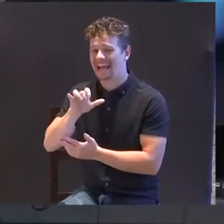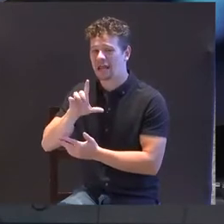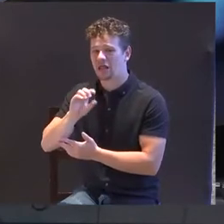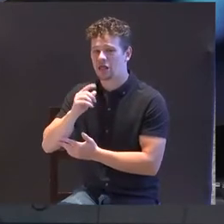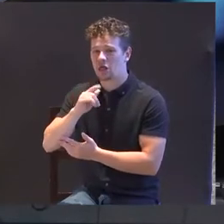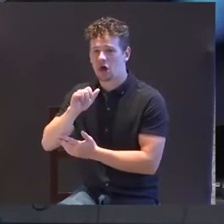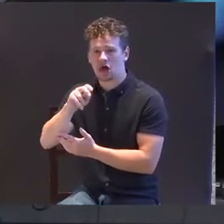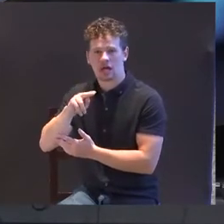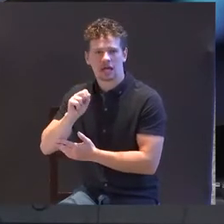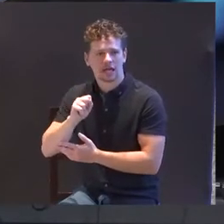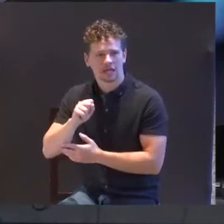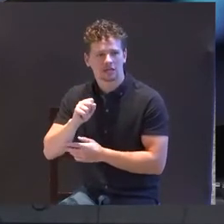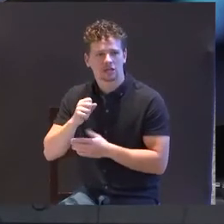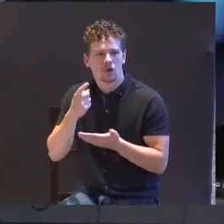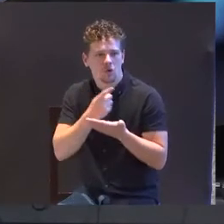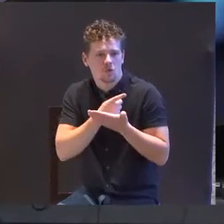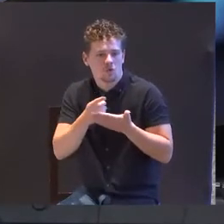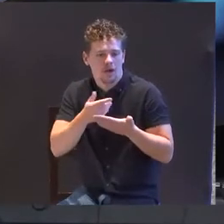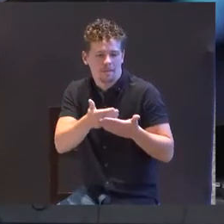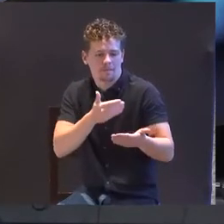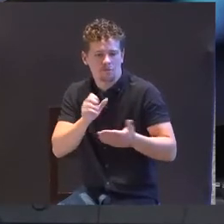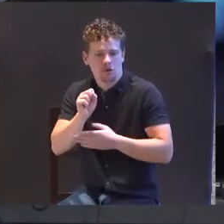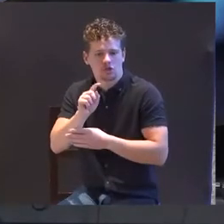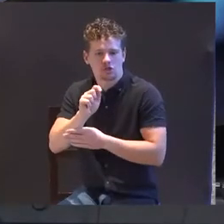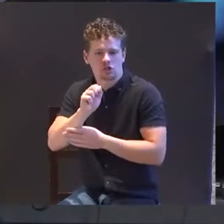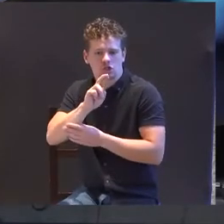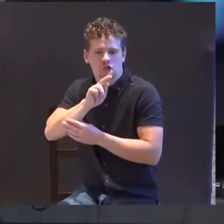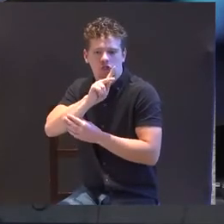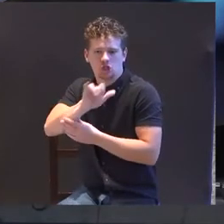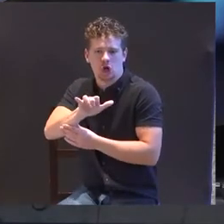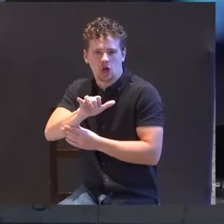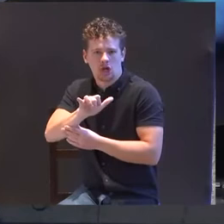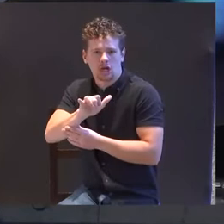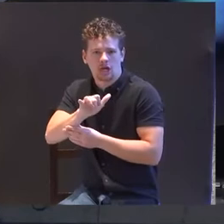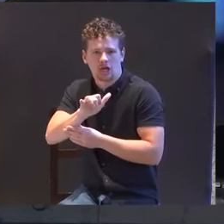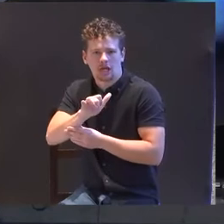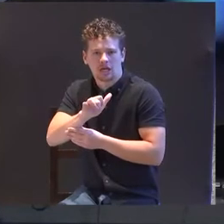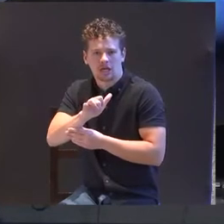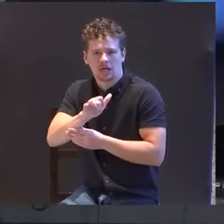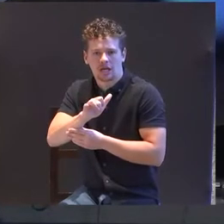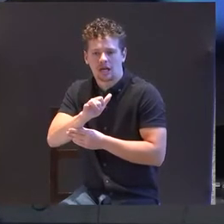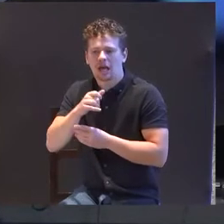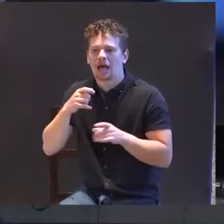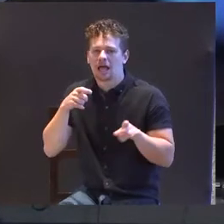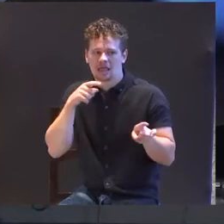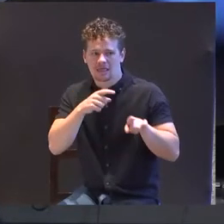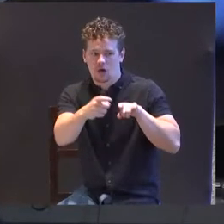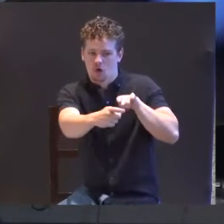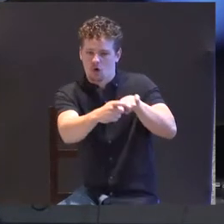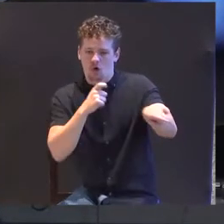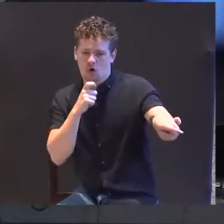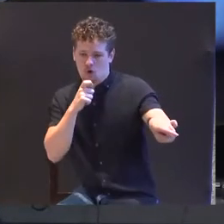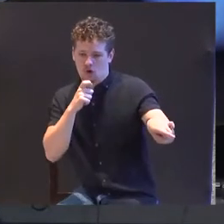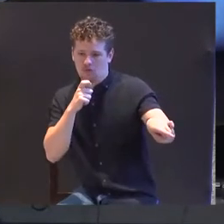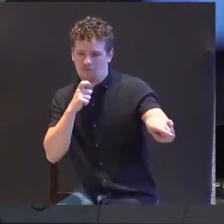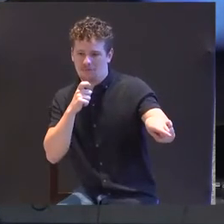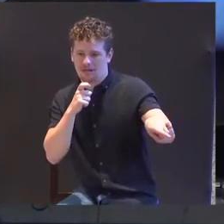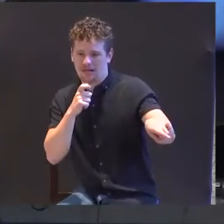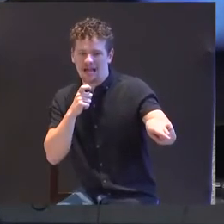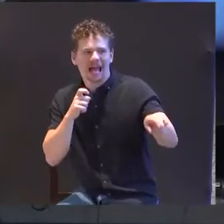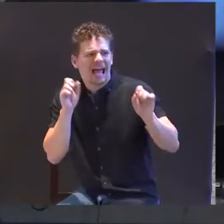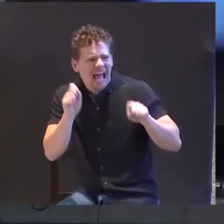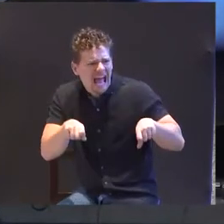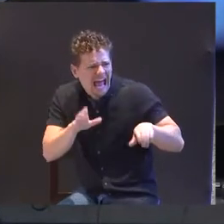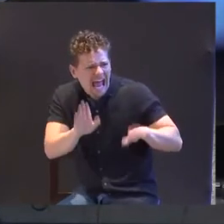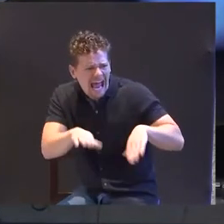call a week before the Starkey hearing thing, and my friend said, can you hire 6 people and organize backups for this